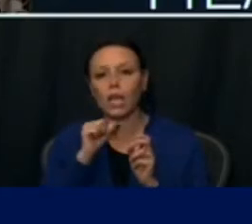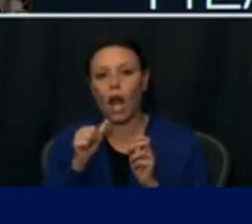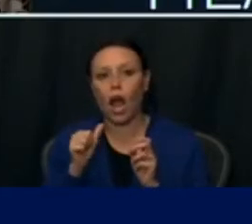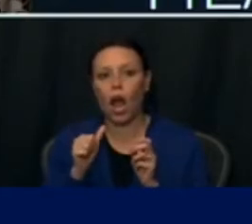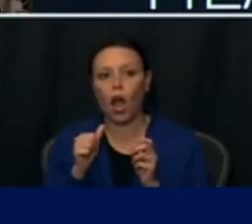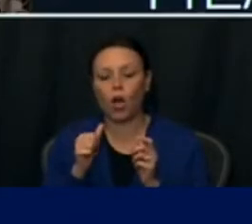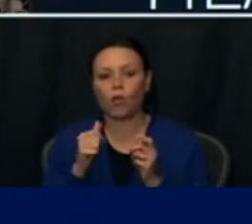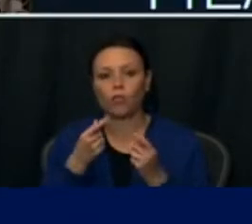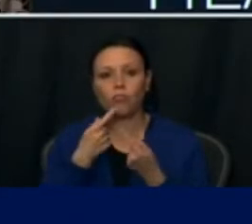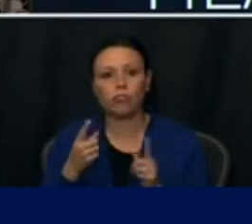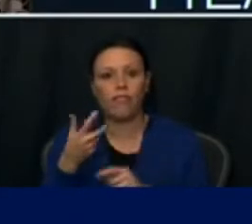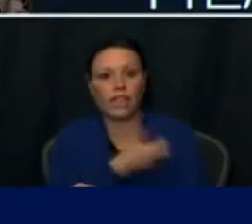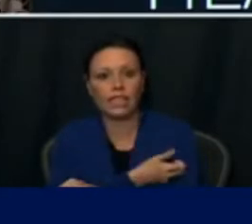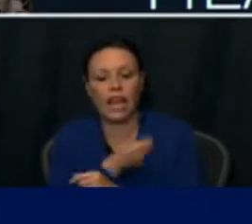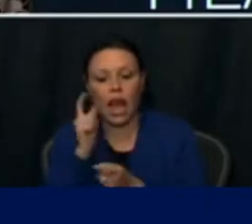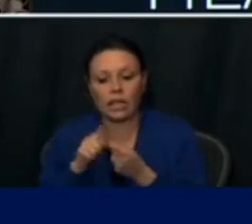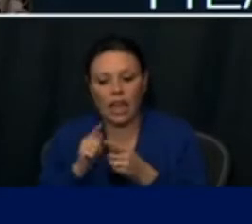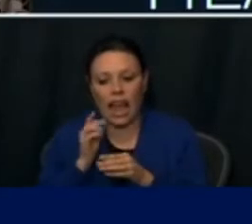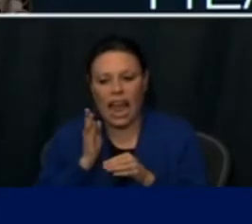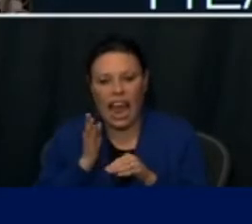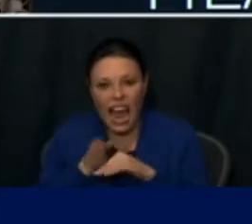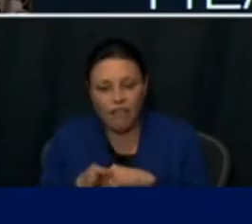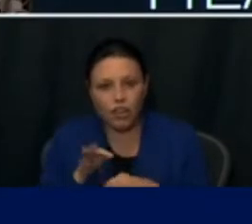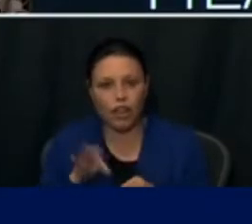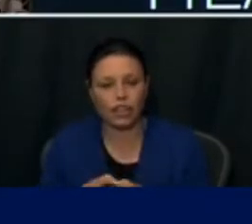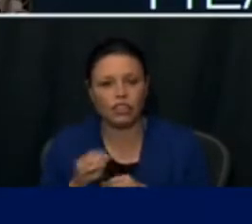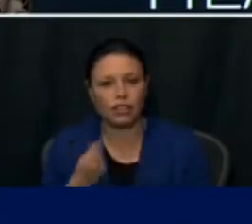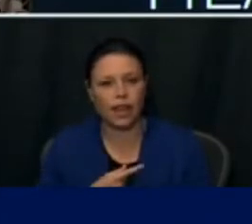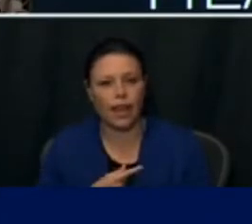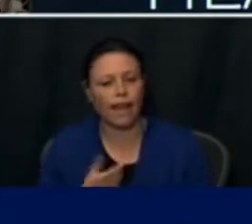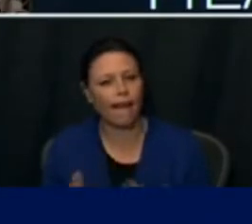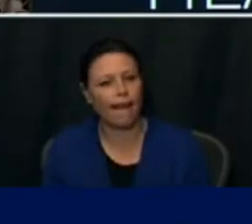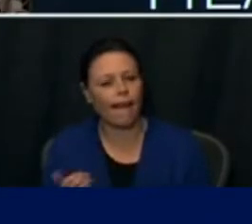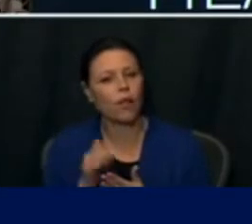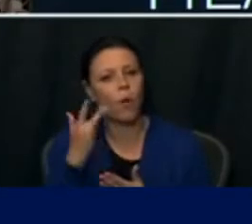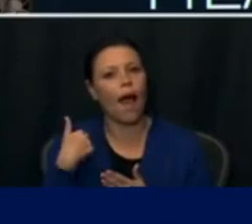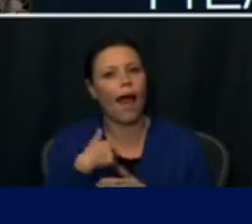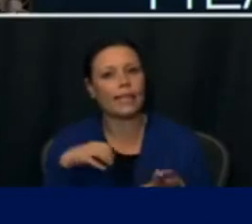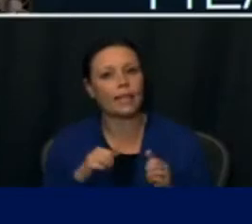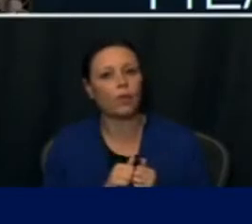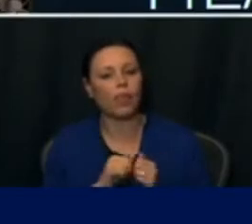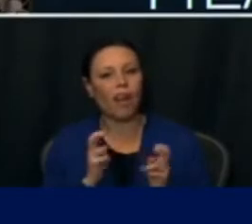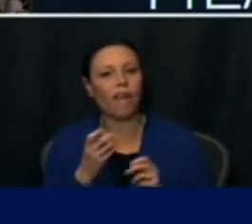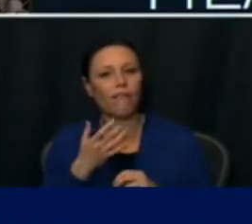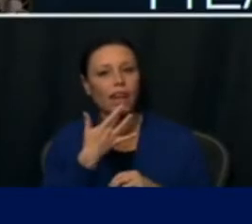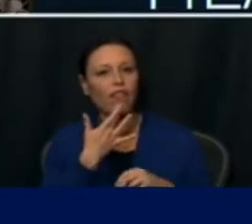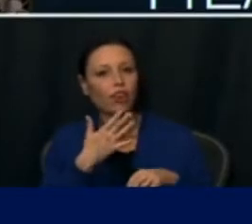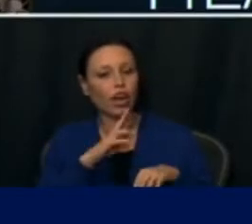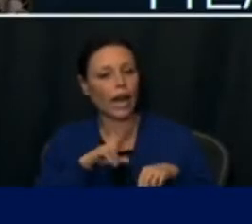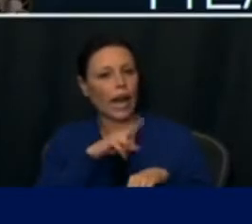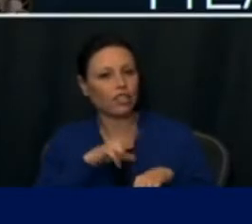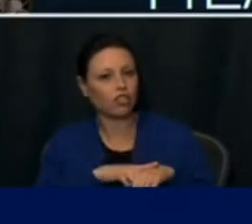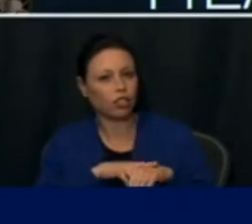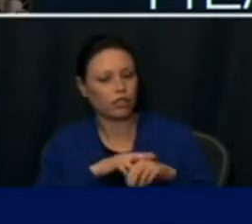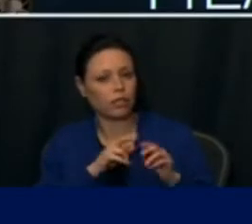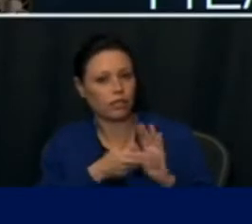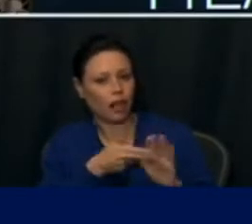vaccine until just after the election that's because of what I did with Favored Nations and these other